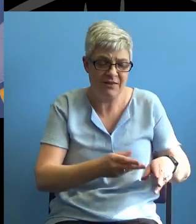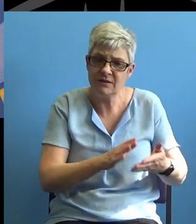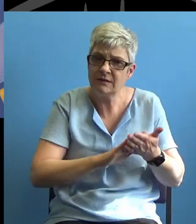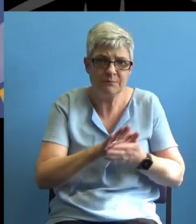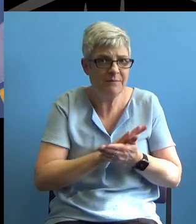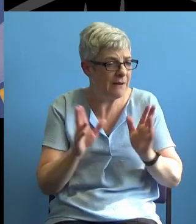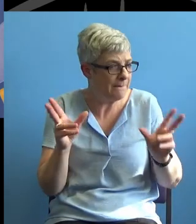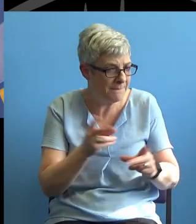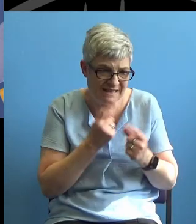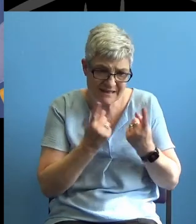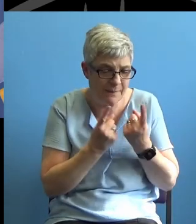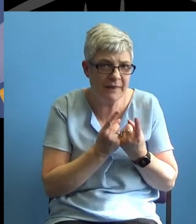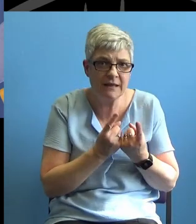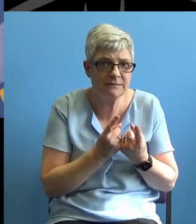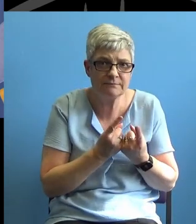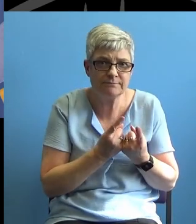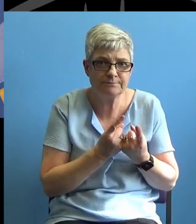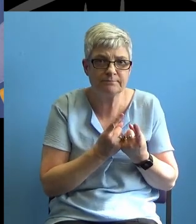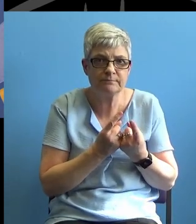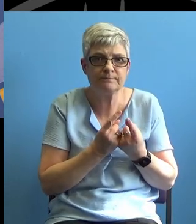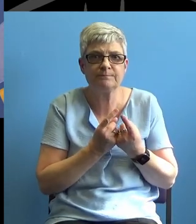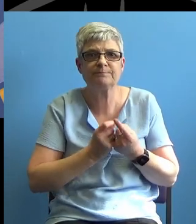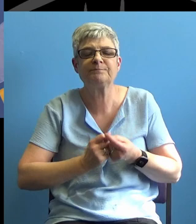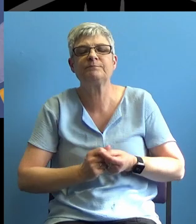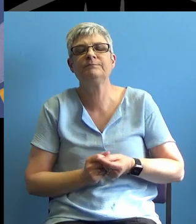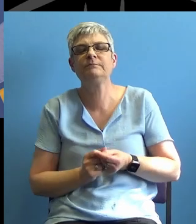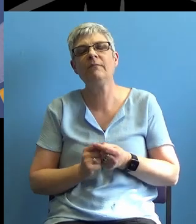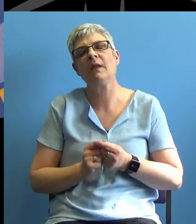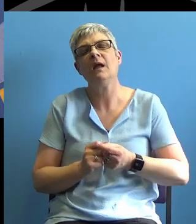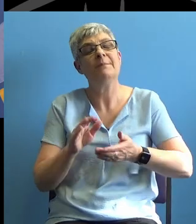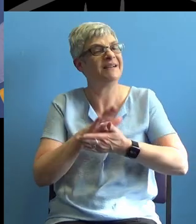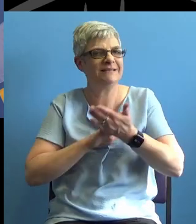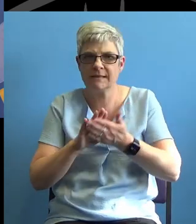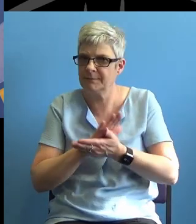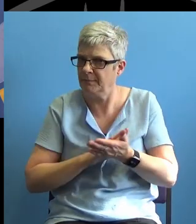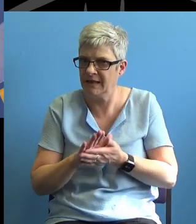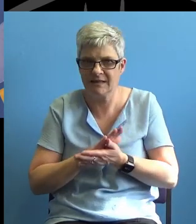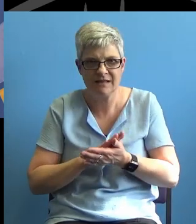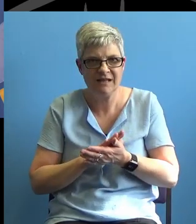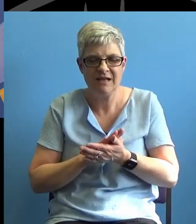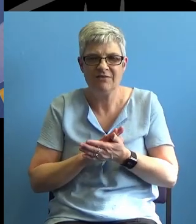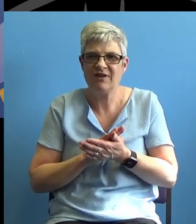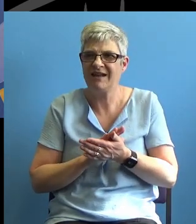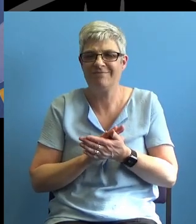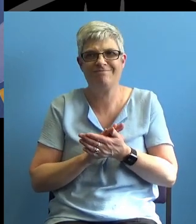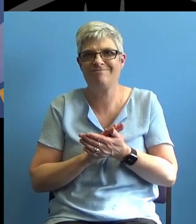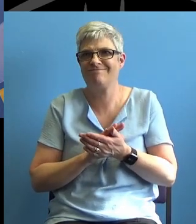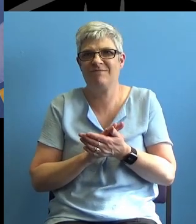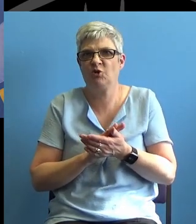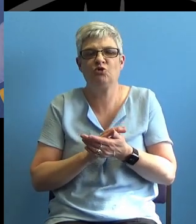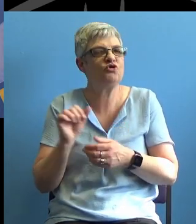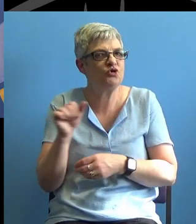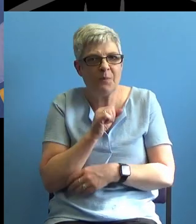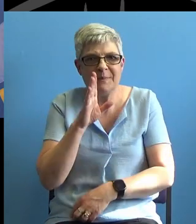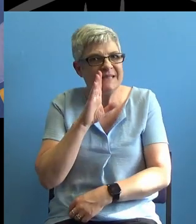mean missing out. Now, that didn't mean that there was no place for grief.